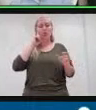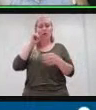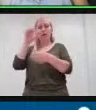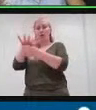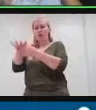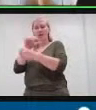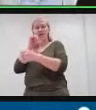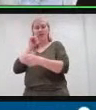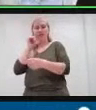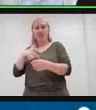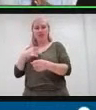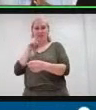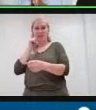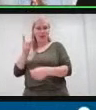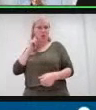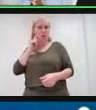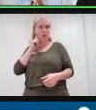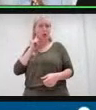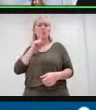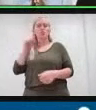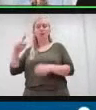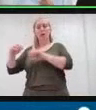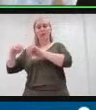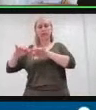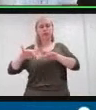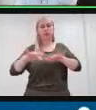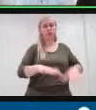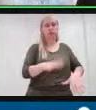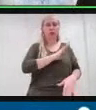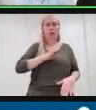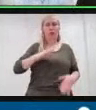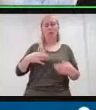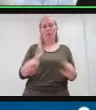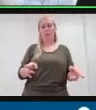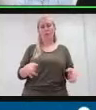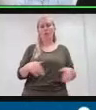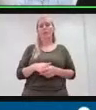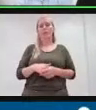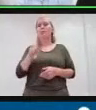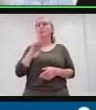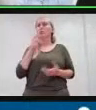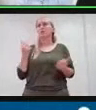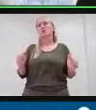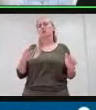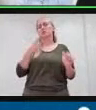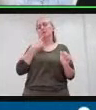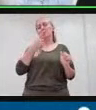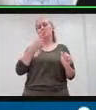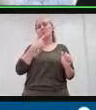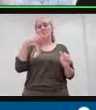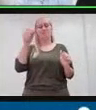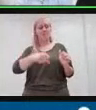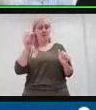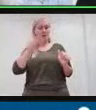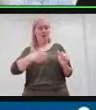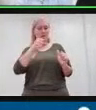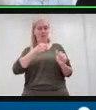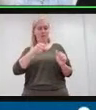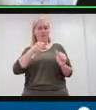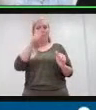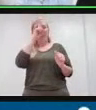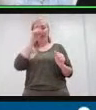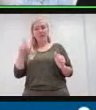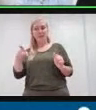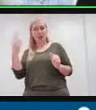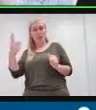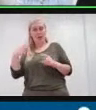heard, it really spills into the boardroom. So what I'm really trying to say is, just because somebody disagrees doesn't mean